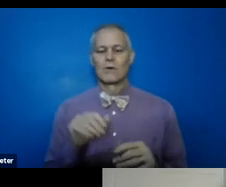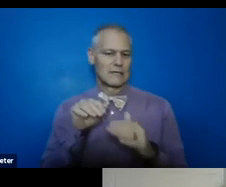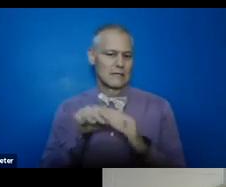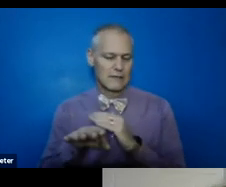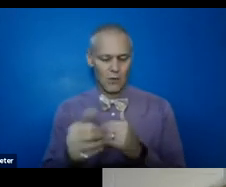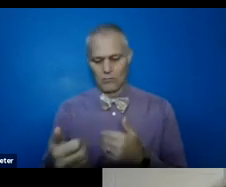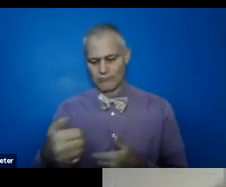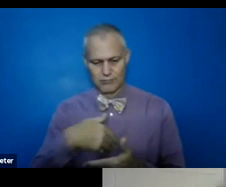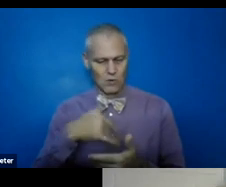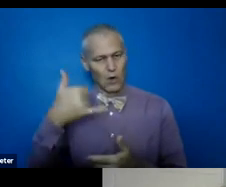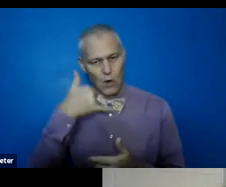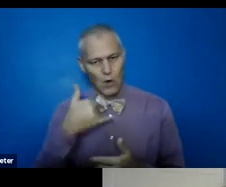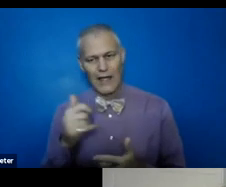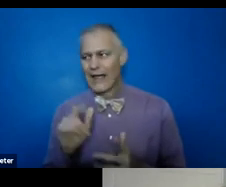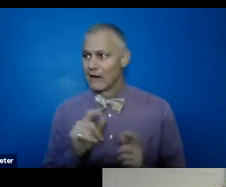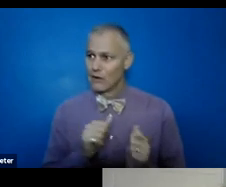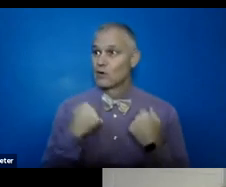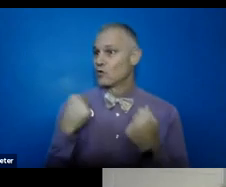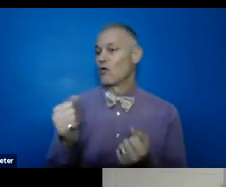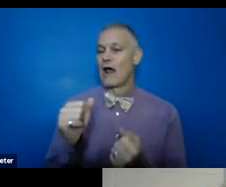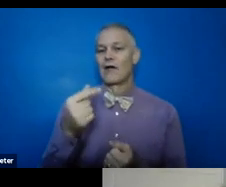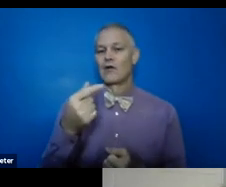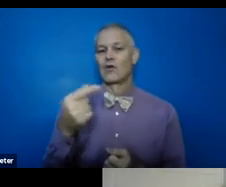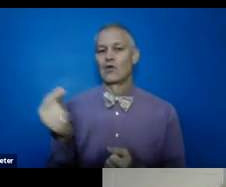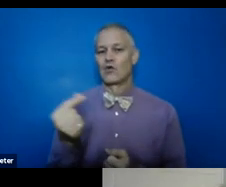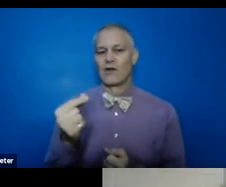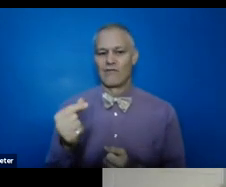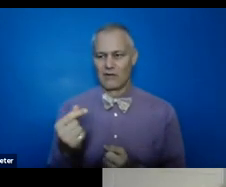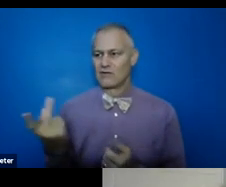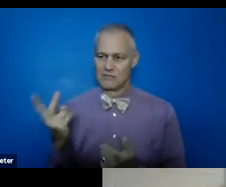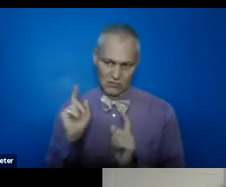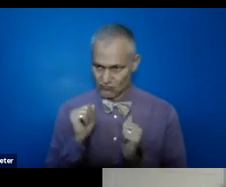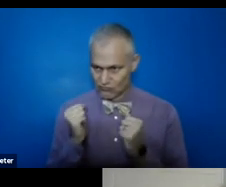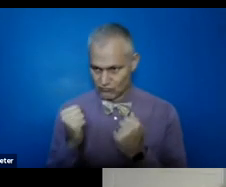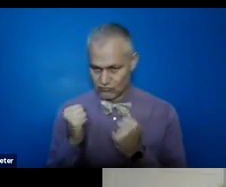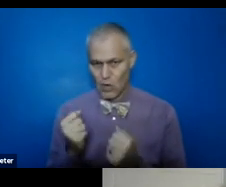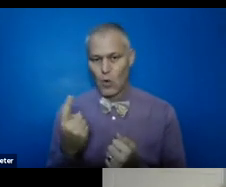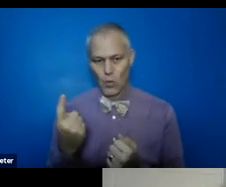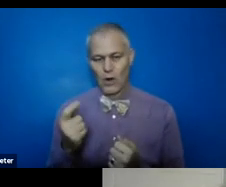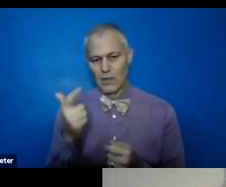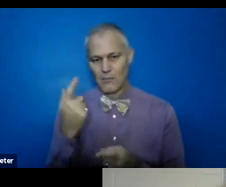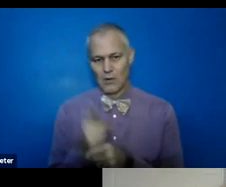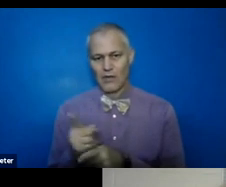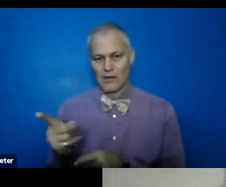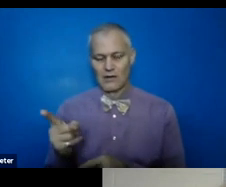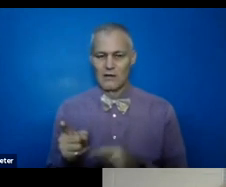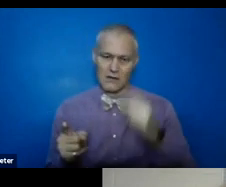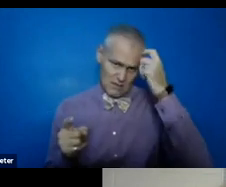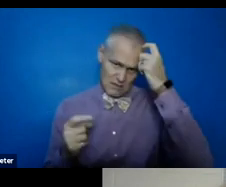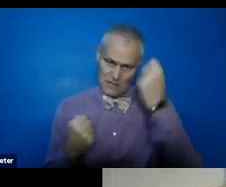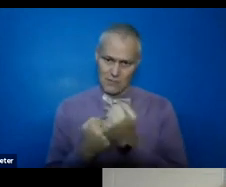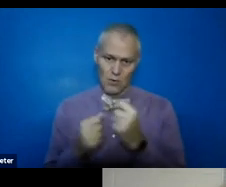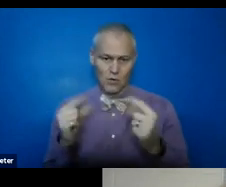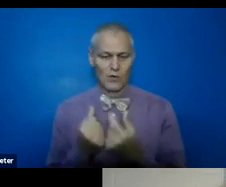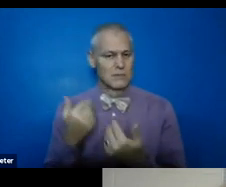someone else would say, hey man, we need to drive to Greenville, which we did a week ago, and say, hey, one of the brothers who was in our support group was going through something. Let's